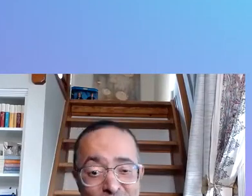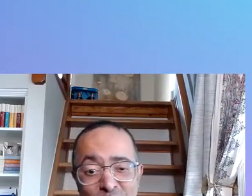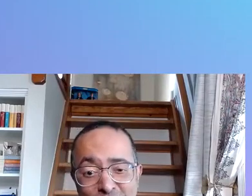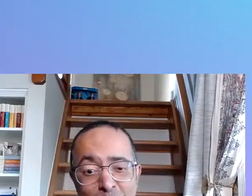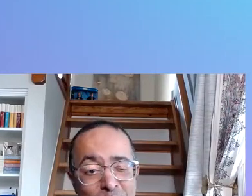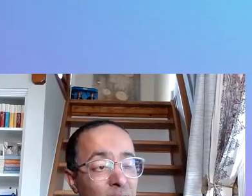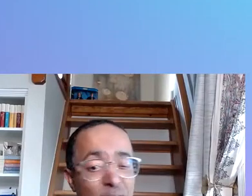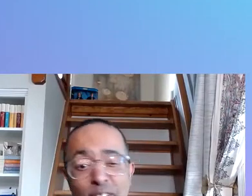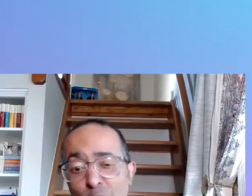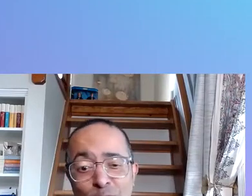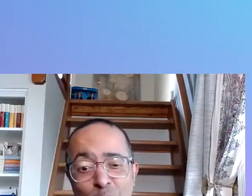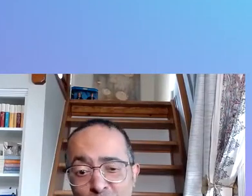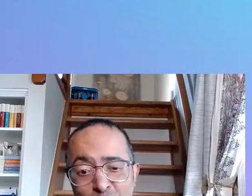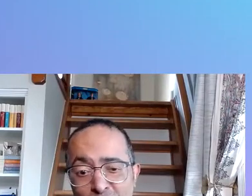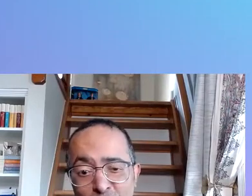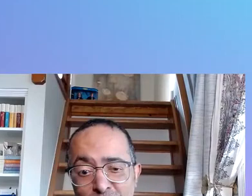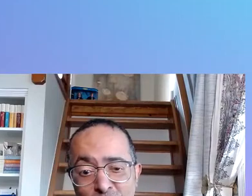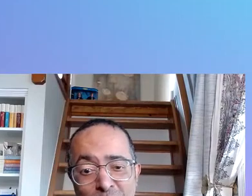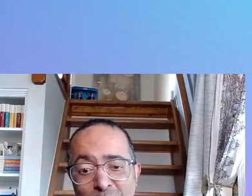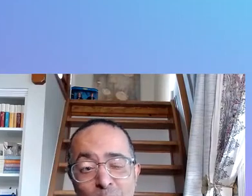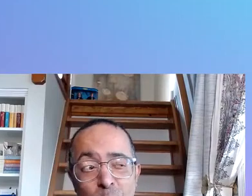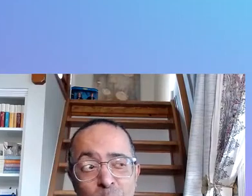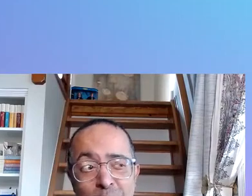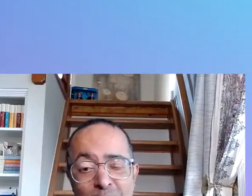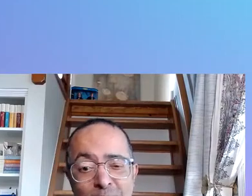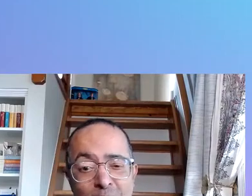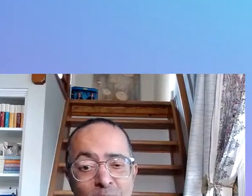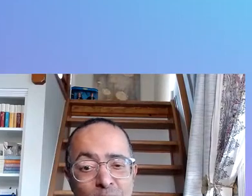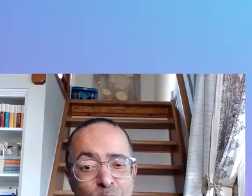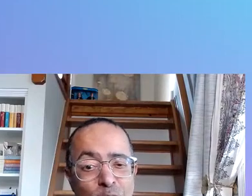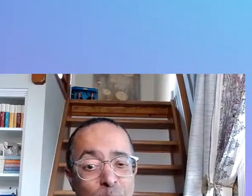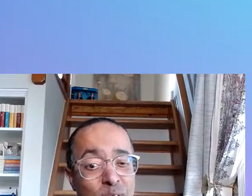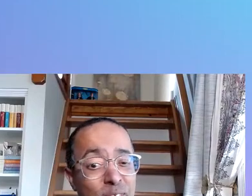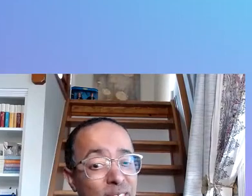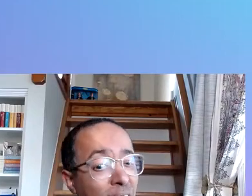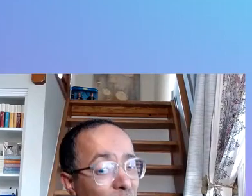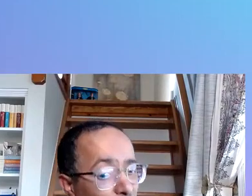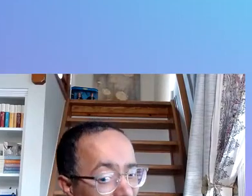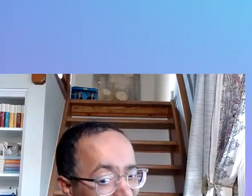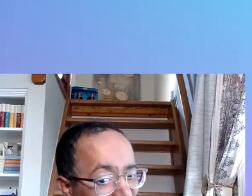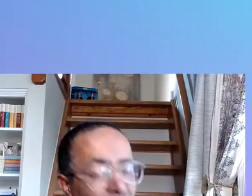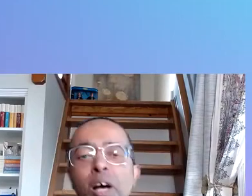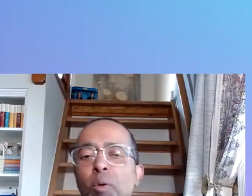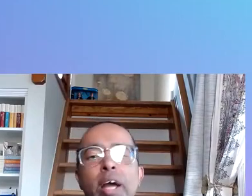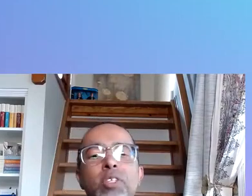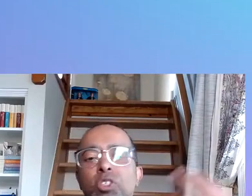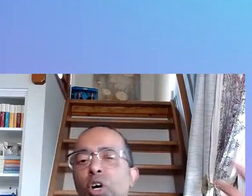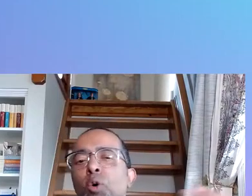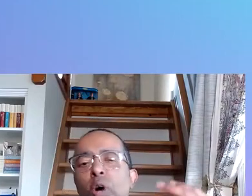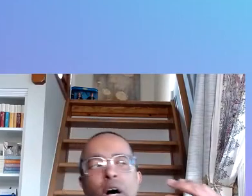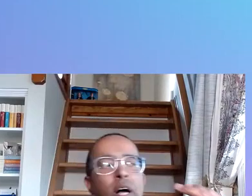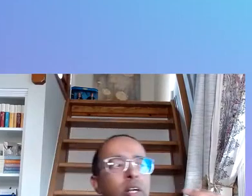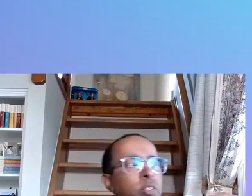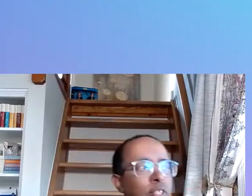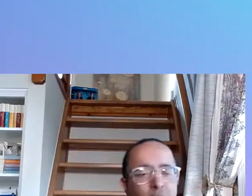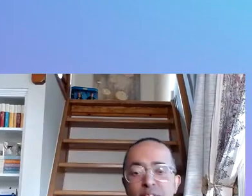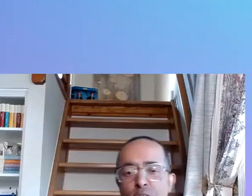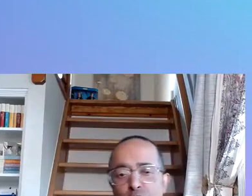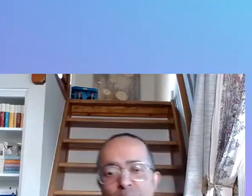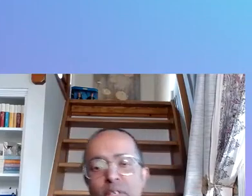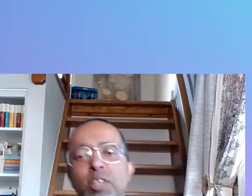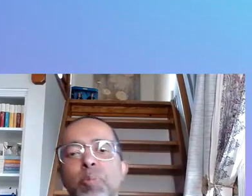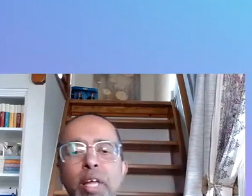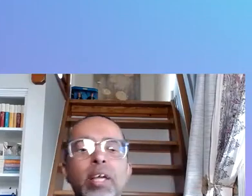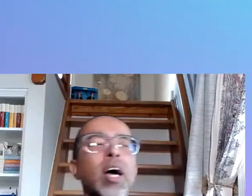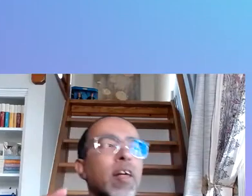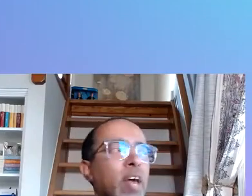and this has actually happened. If 100 developers say we're not doing this, okay, Google can't hire 100 developers that quickly, right? So that's kind of the